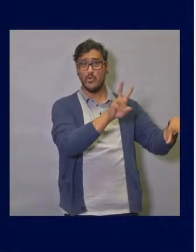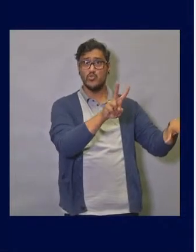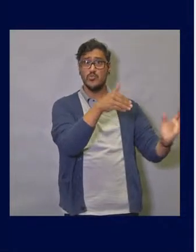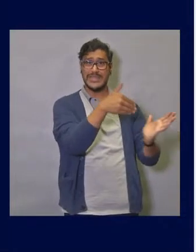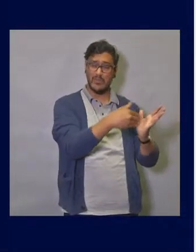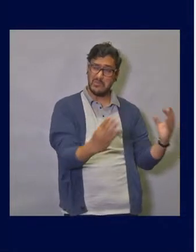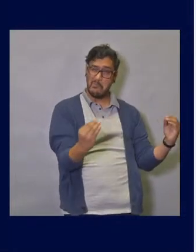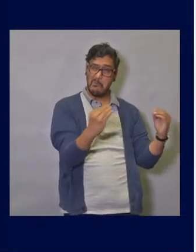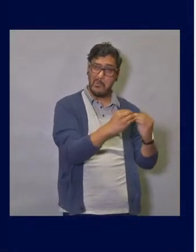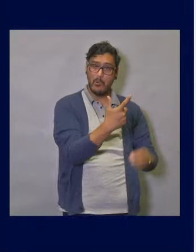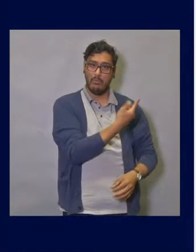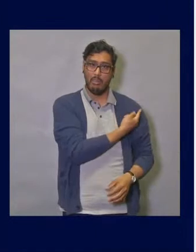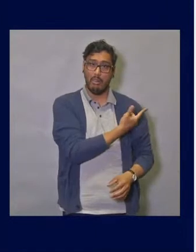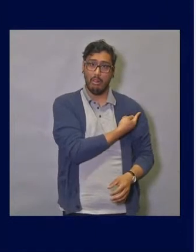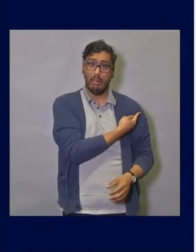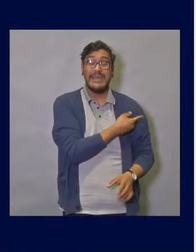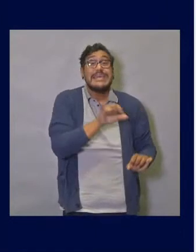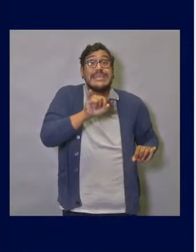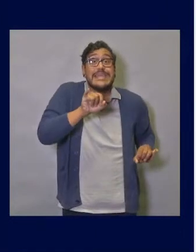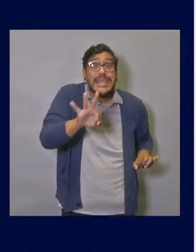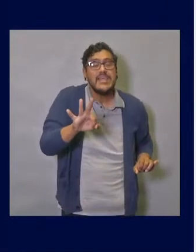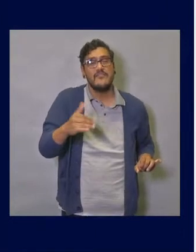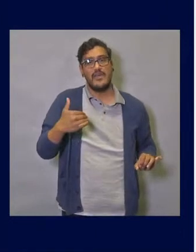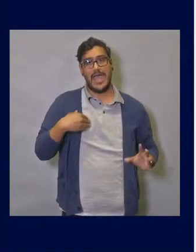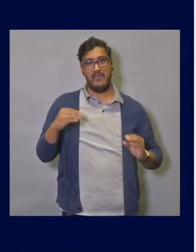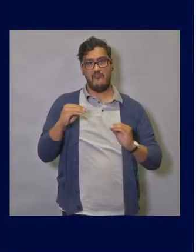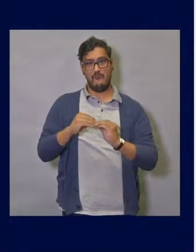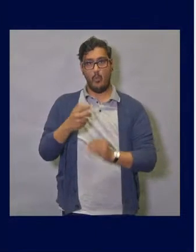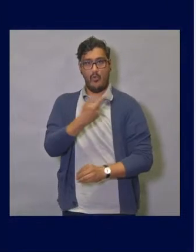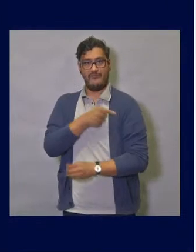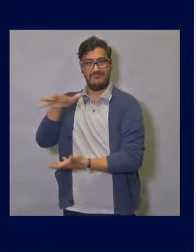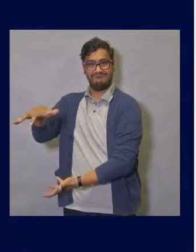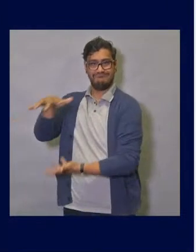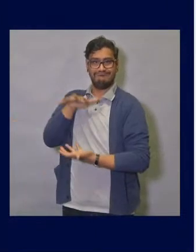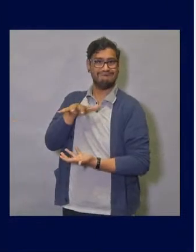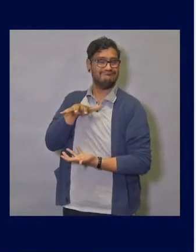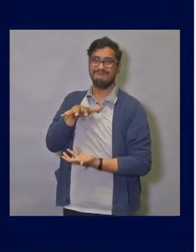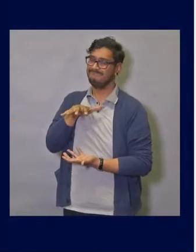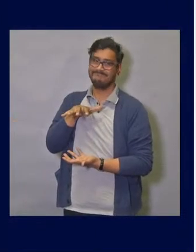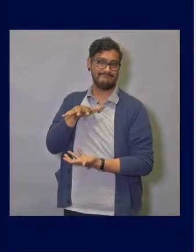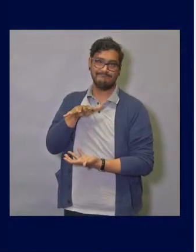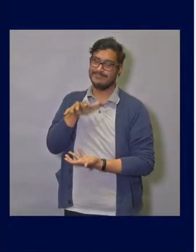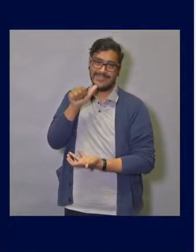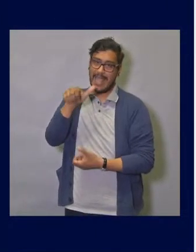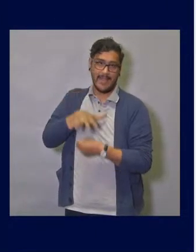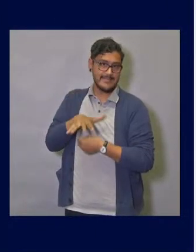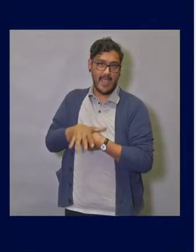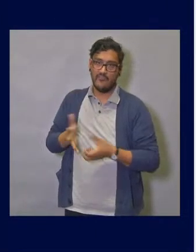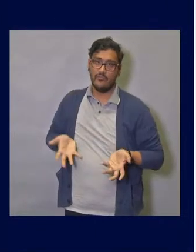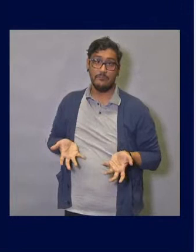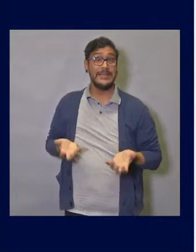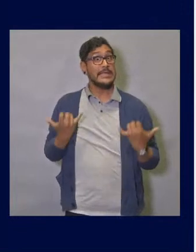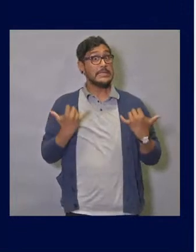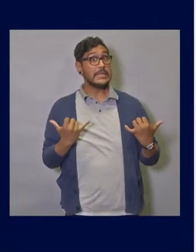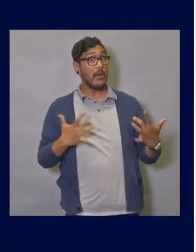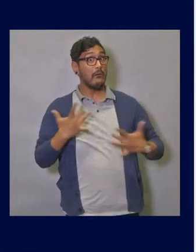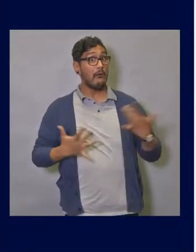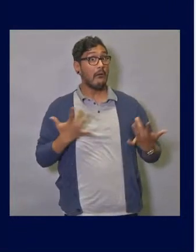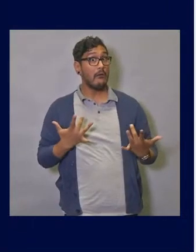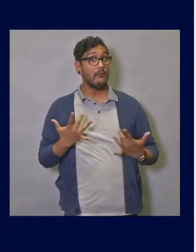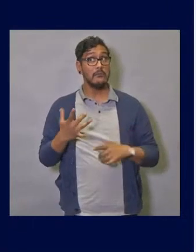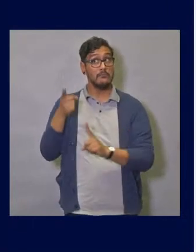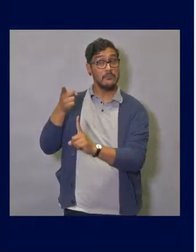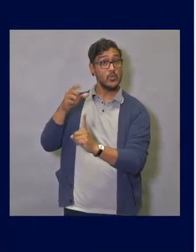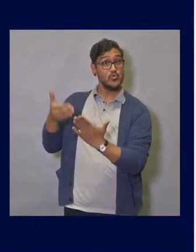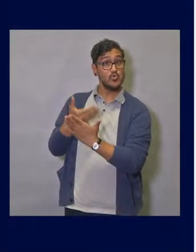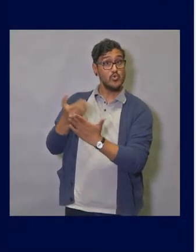this week if we had enough vaccine. We are really excited about the possibility that now that the Johnson & Johnson vaccine has